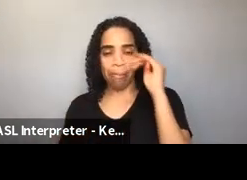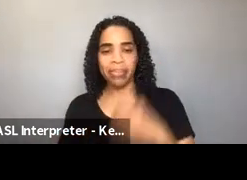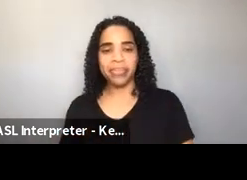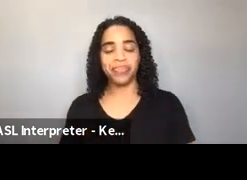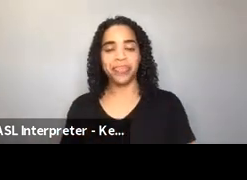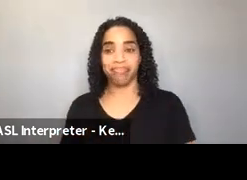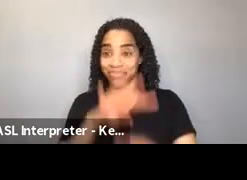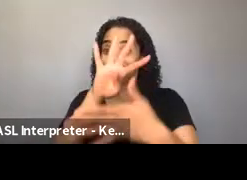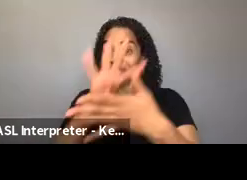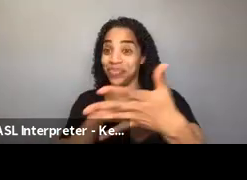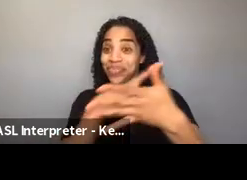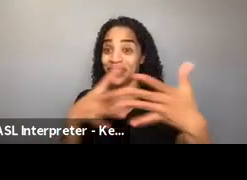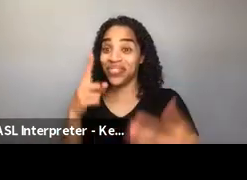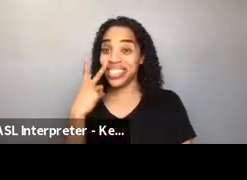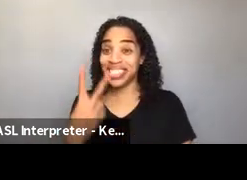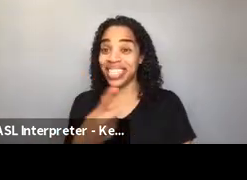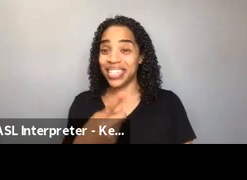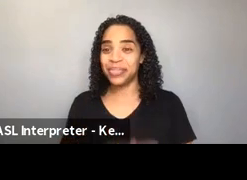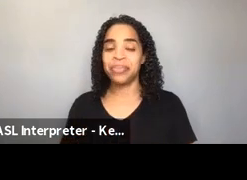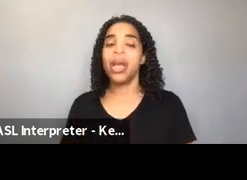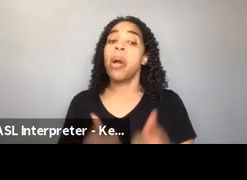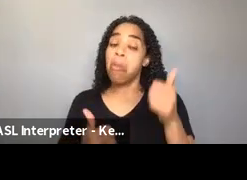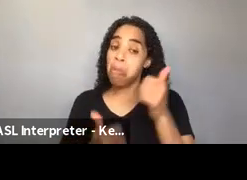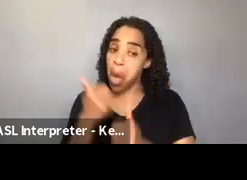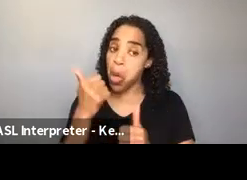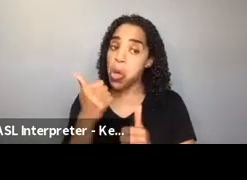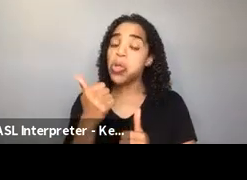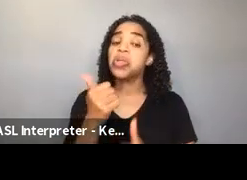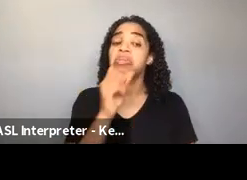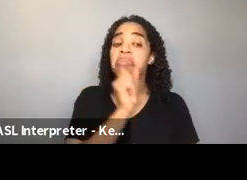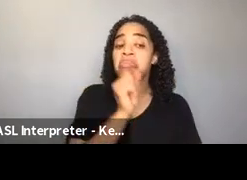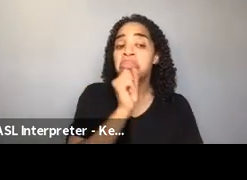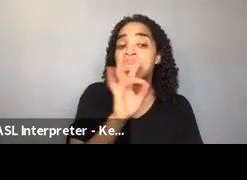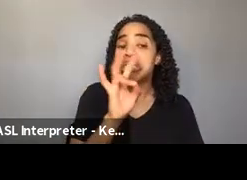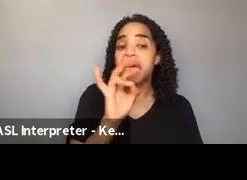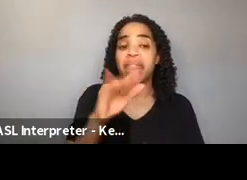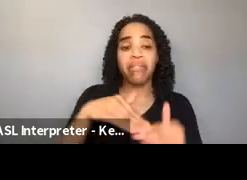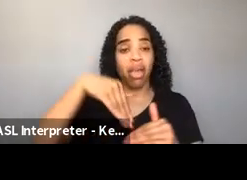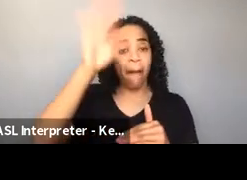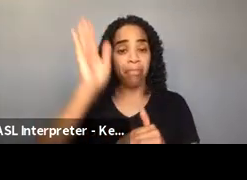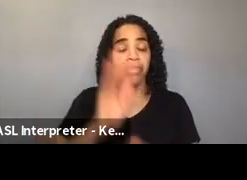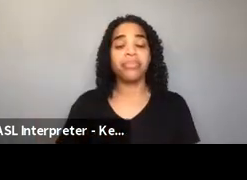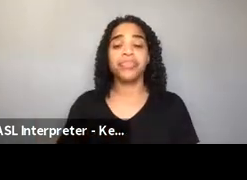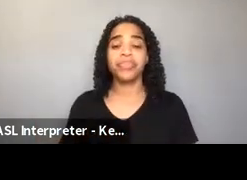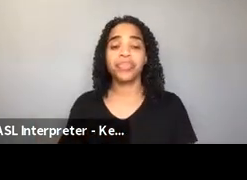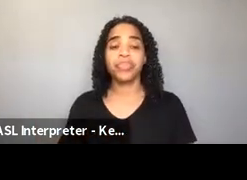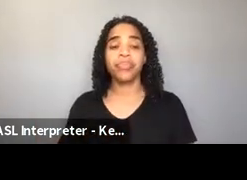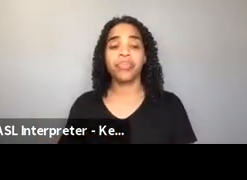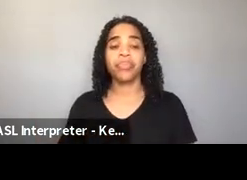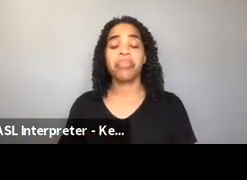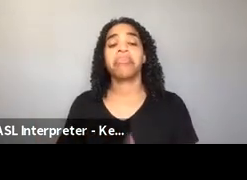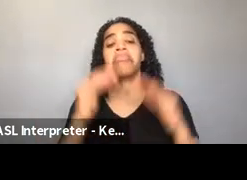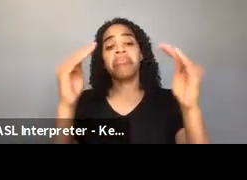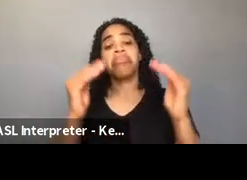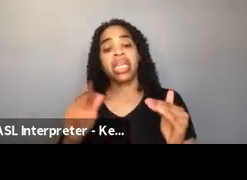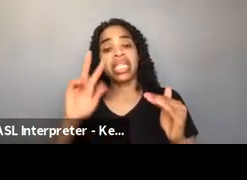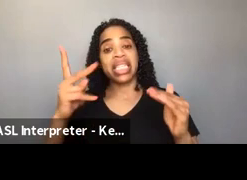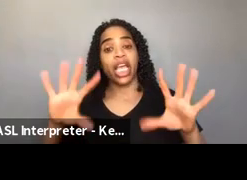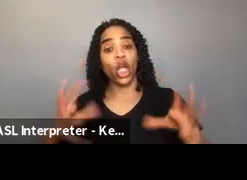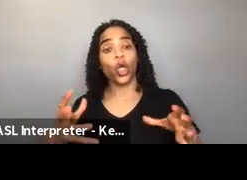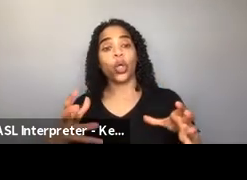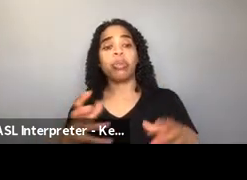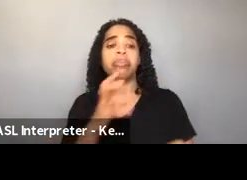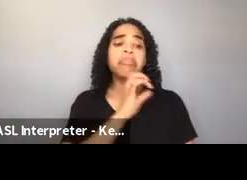it's pretty easy to see that most individuals are 70 years of age or older, followed by those 65